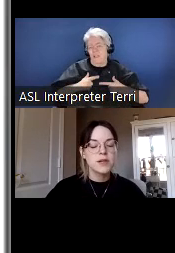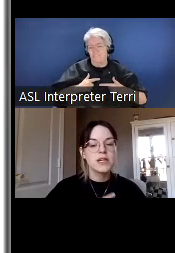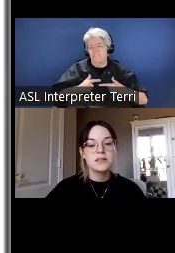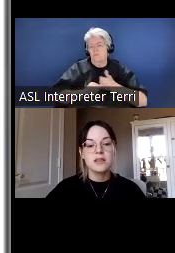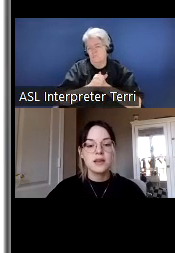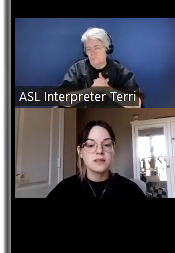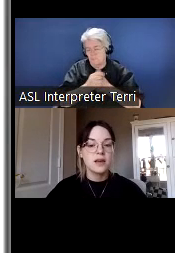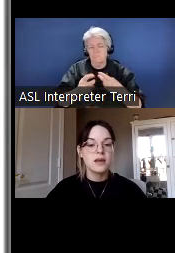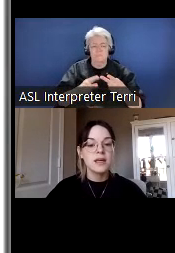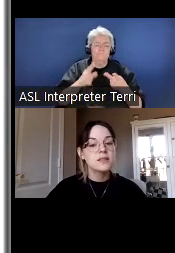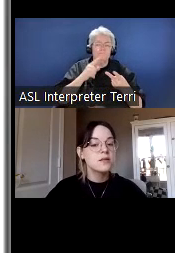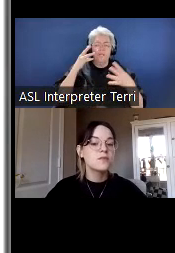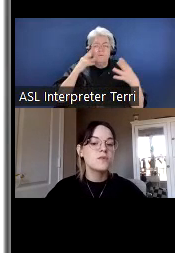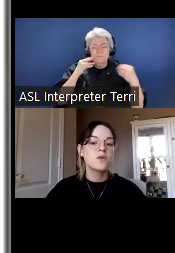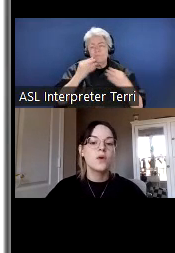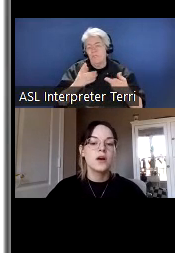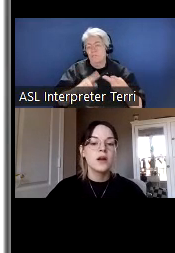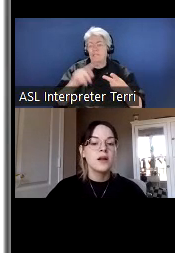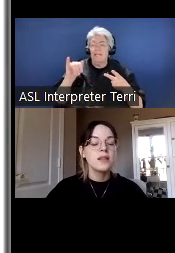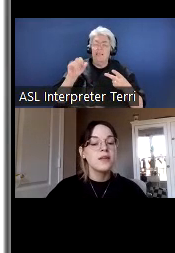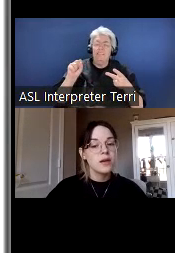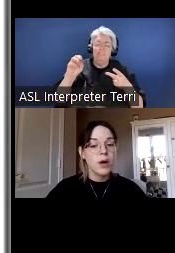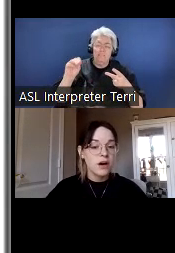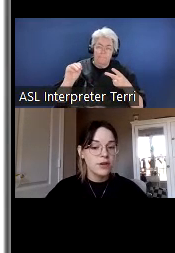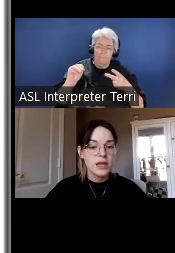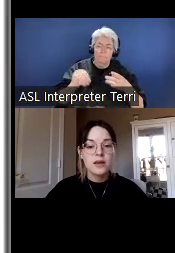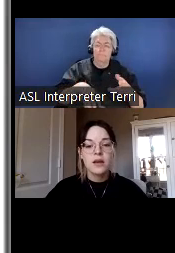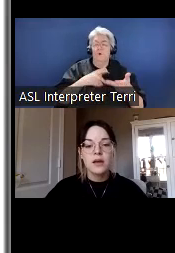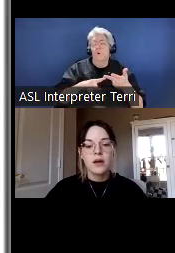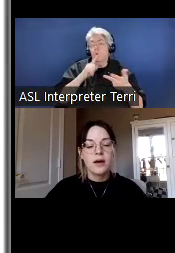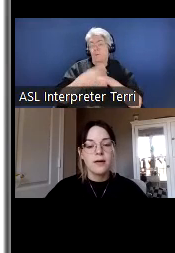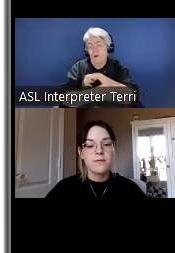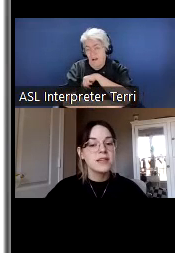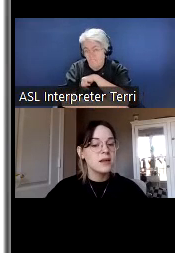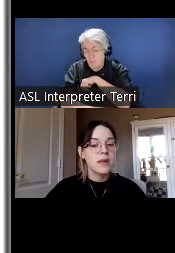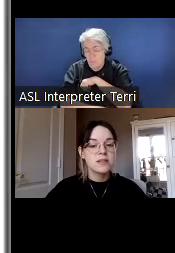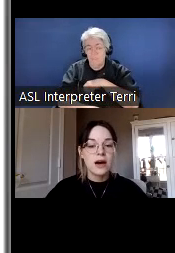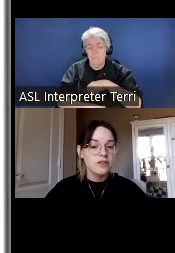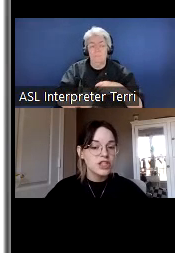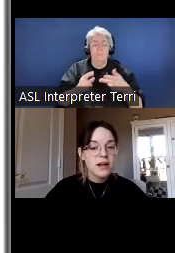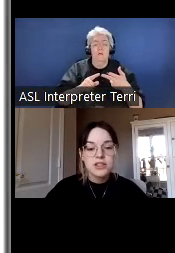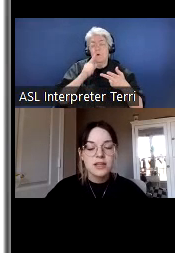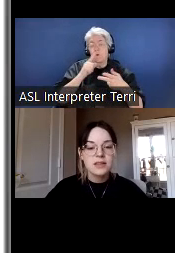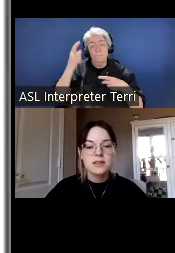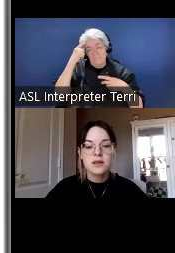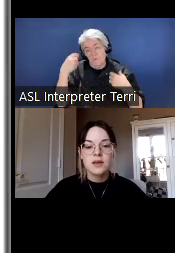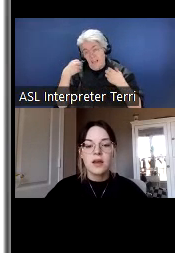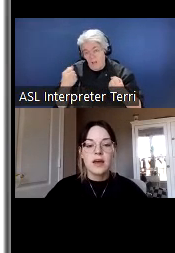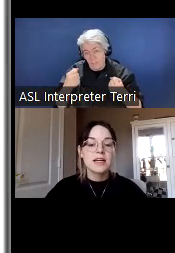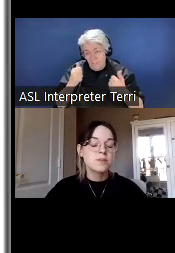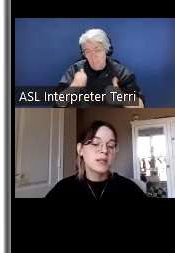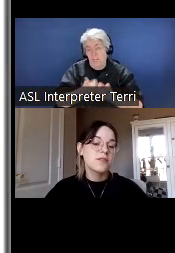So experiencing things like isms or living in poverty, facing mental health